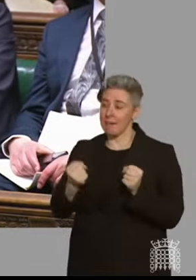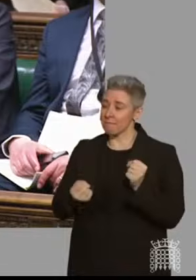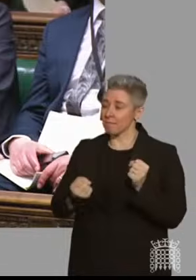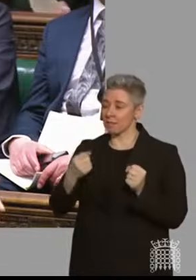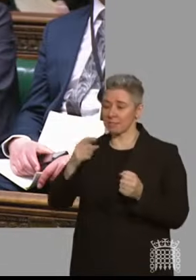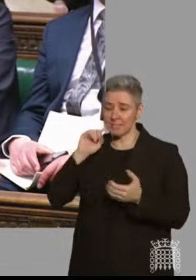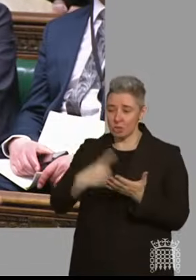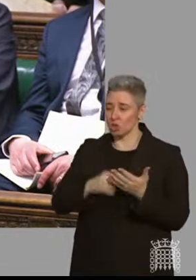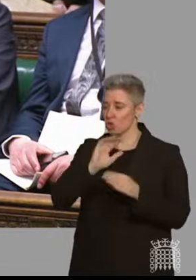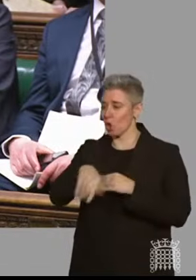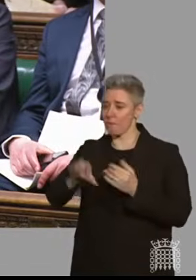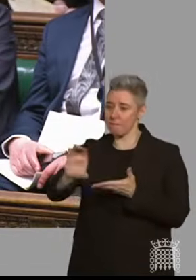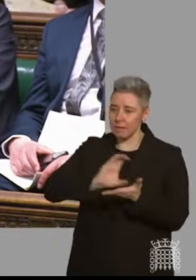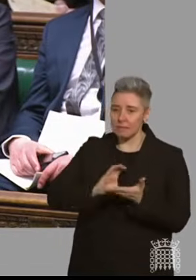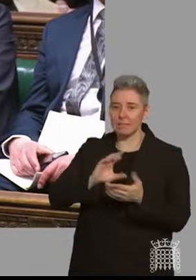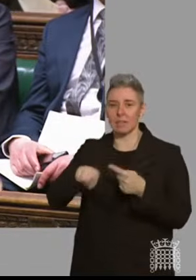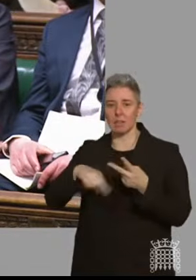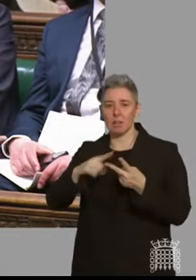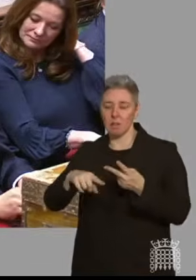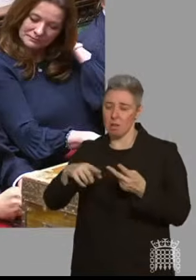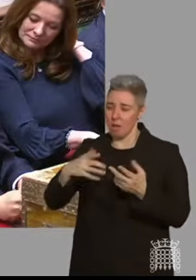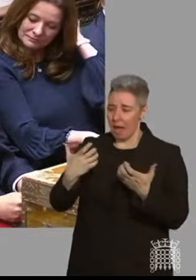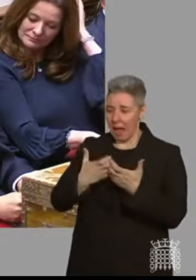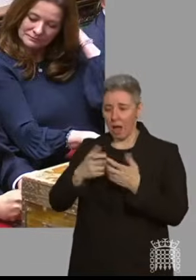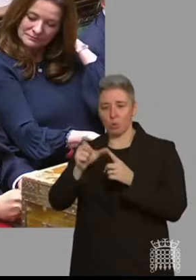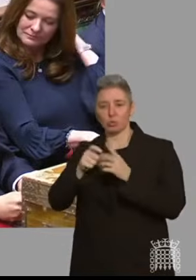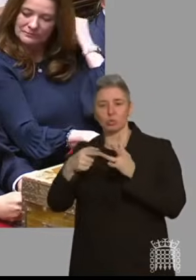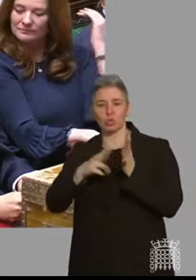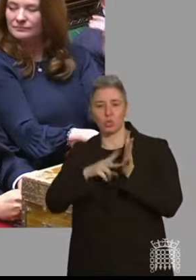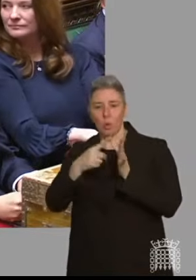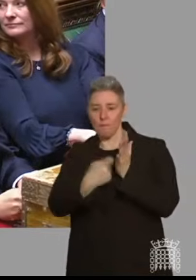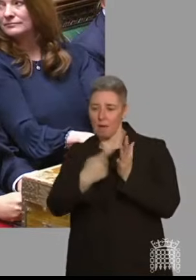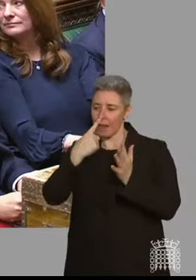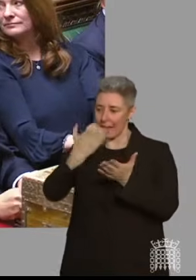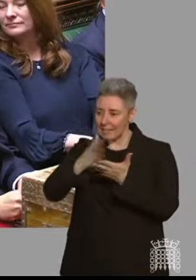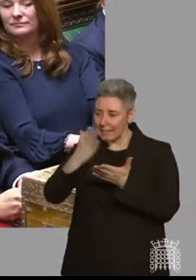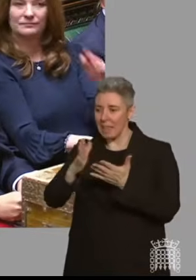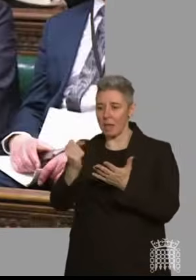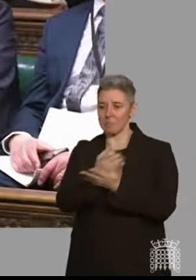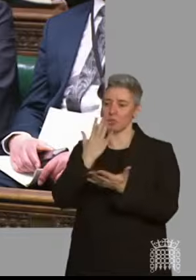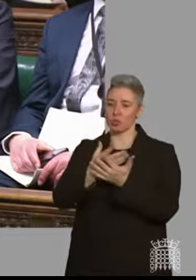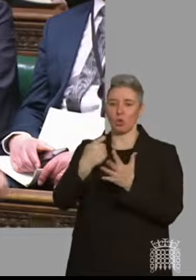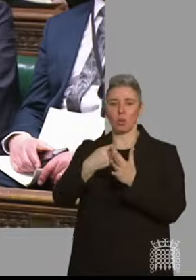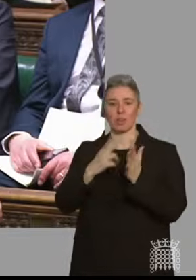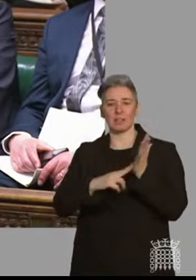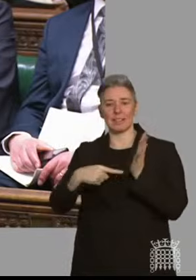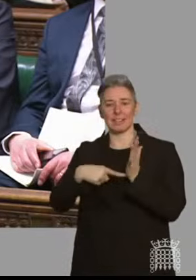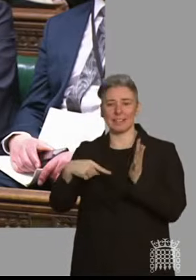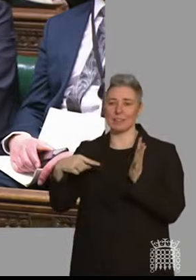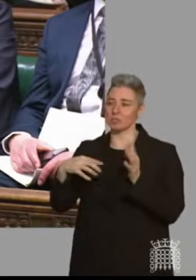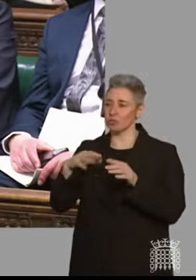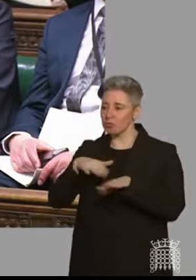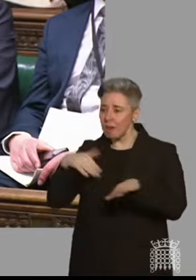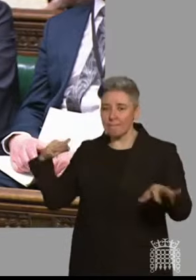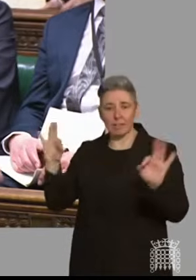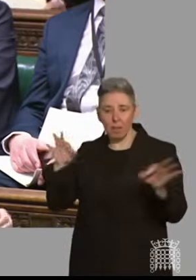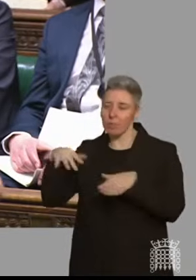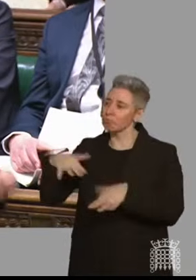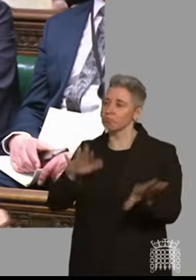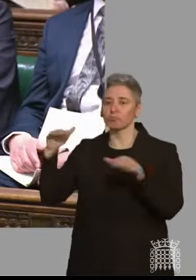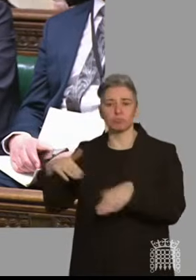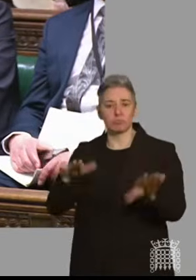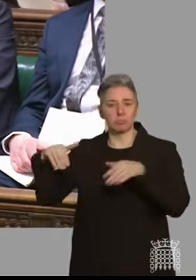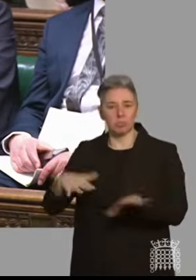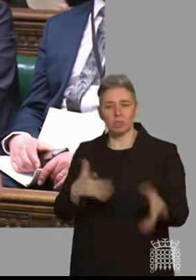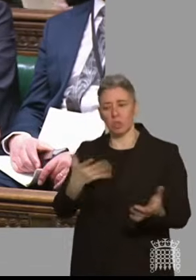moving through with its traffic. Can my right honourable friend, the Prime Minister, assure me that this issue is being taken seriously at the highest levels